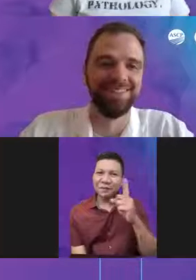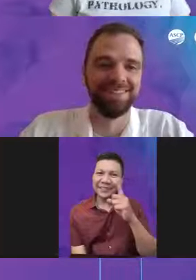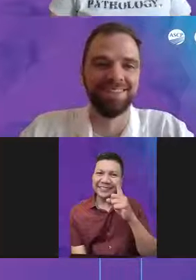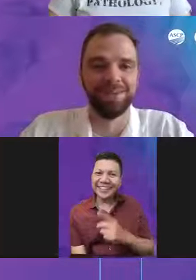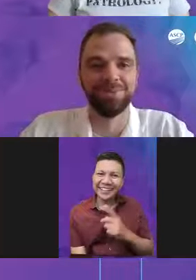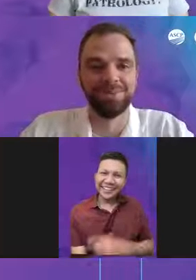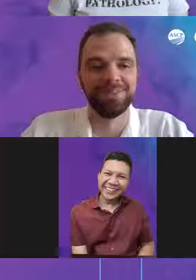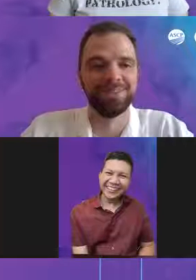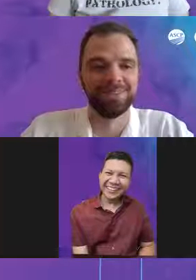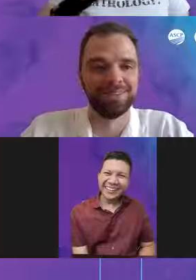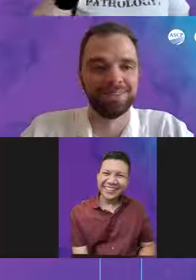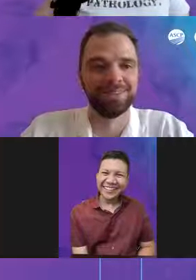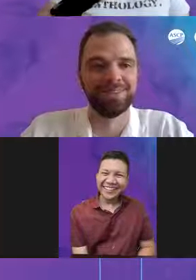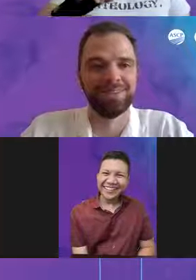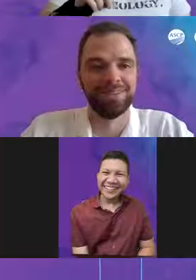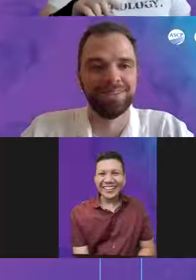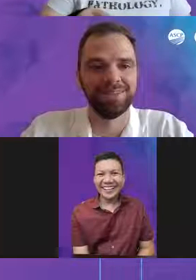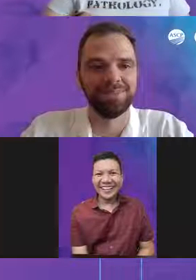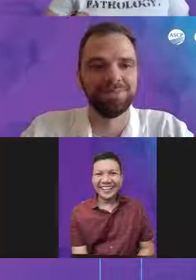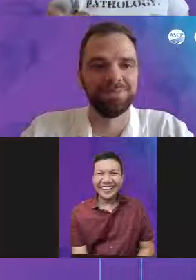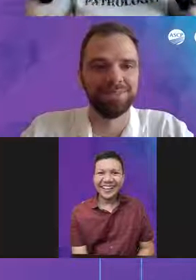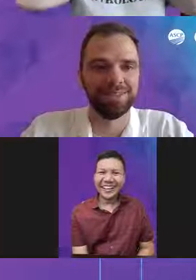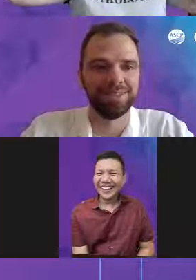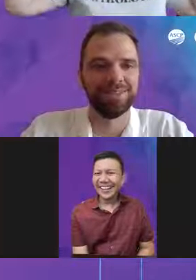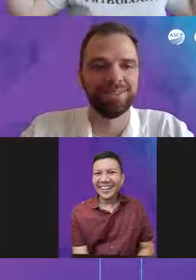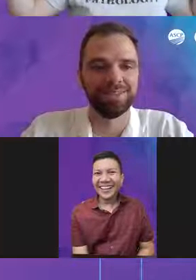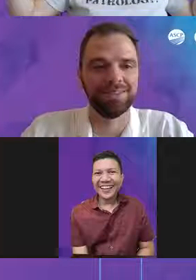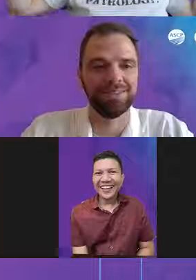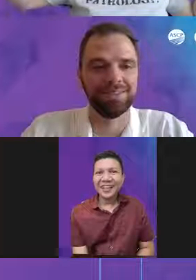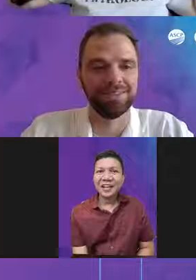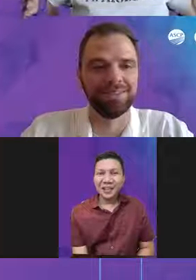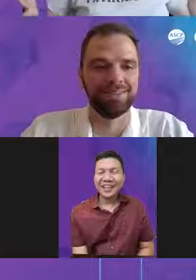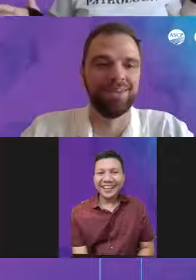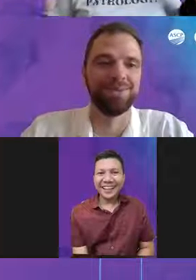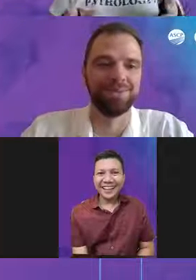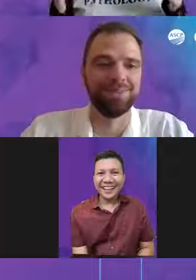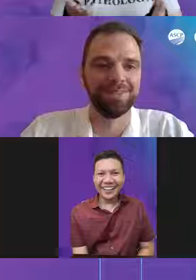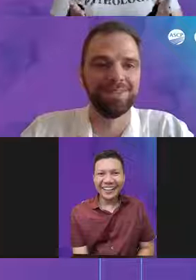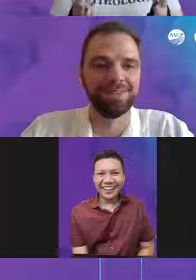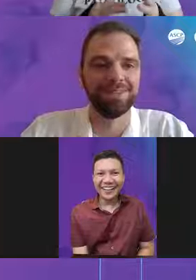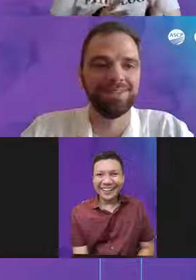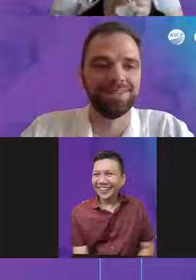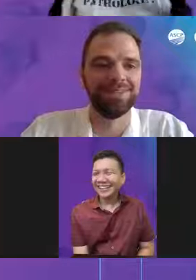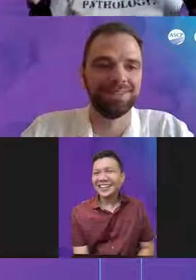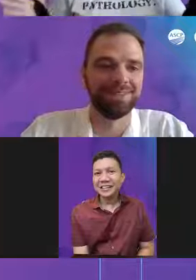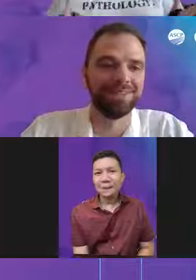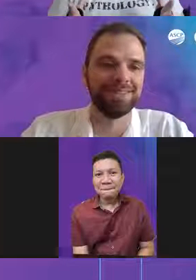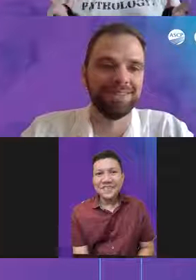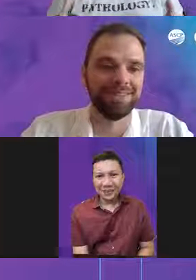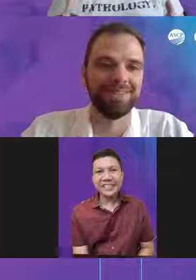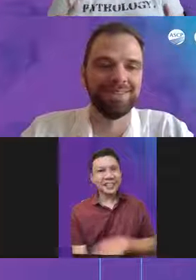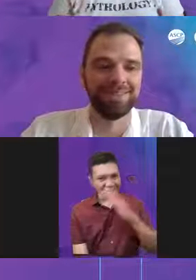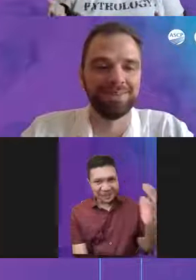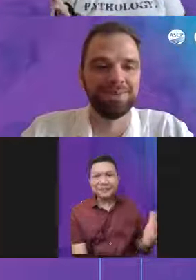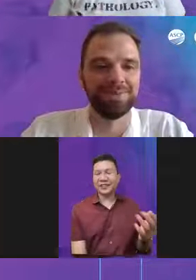know, something like that. Yeah. And it's one. And you're like, oh my gosh, this person is going through this. No, you need to look at the